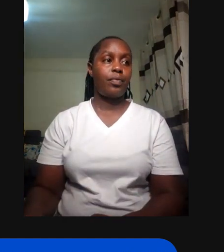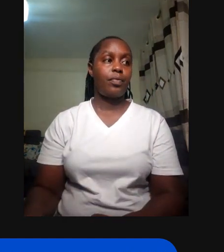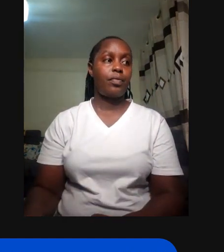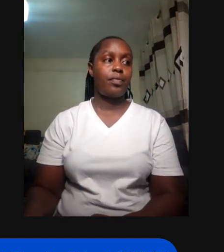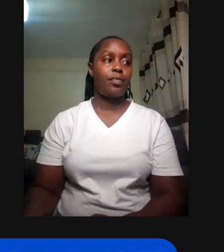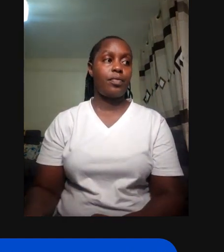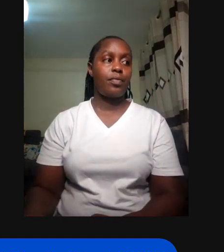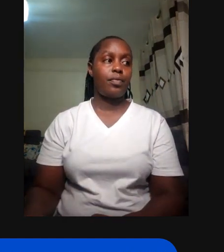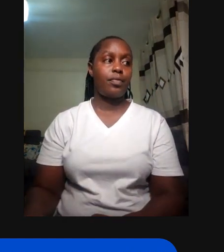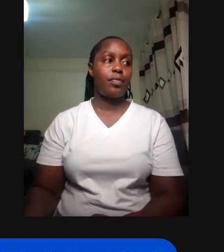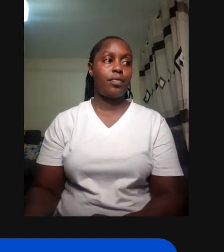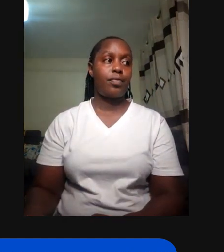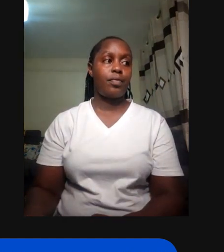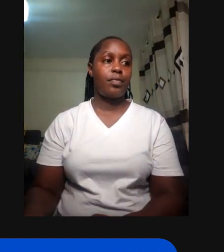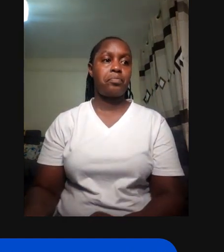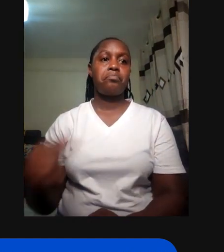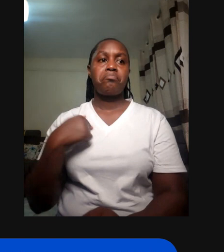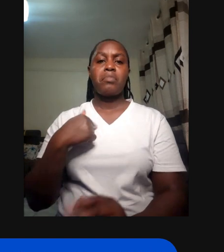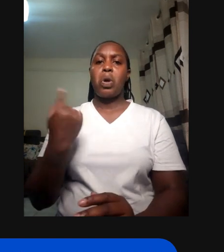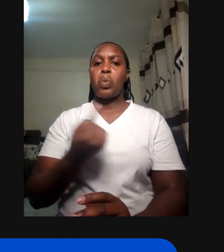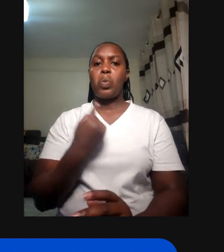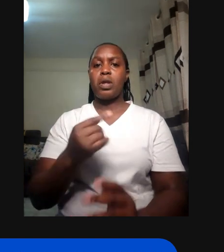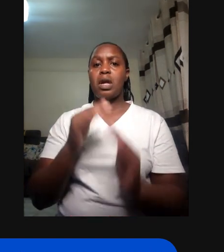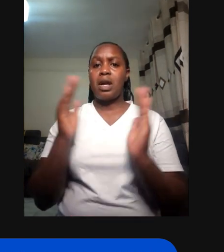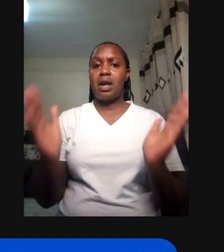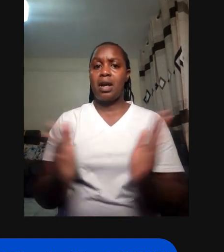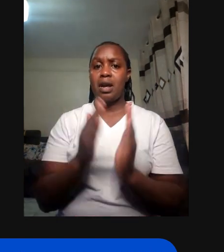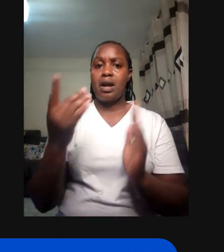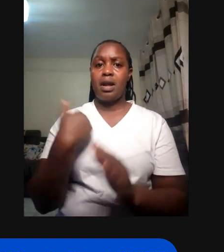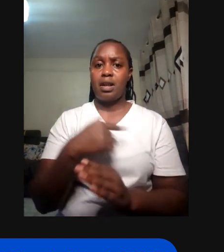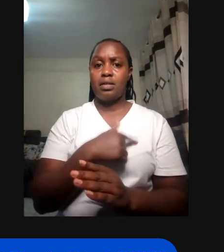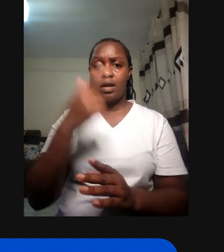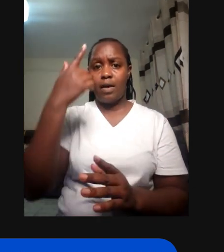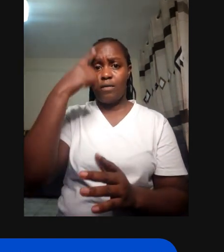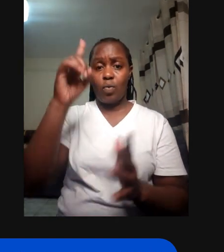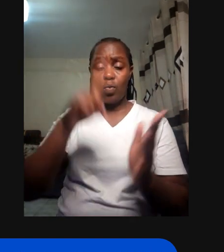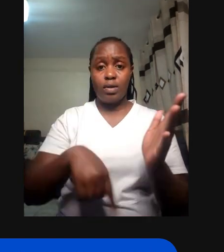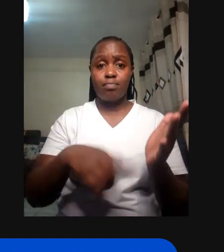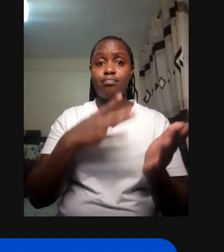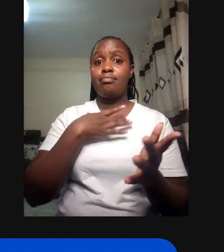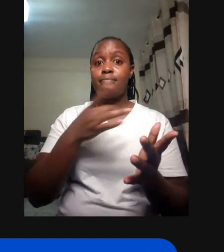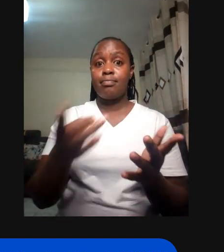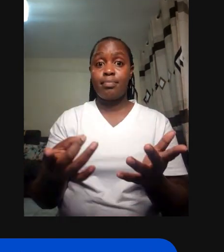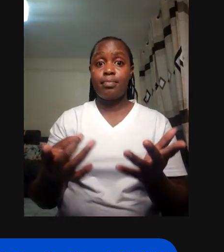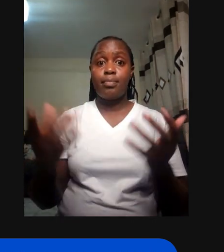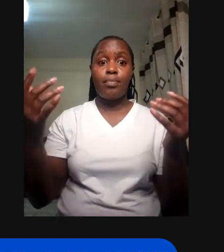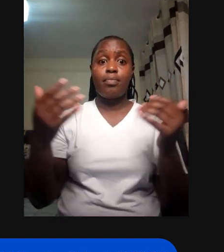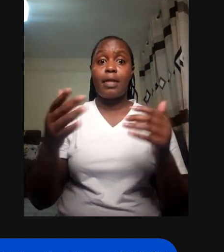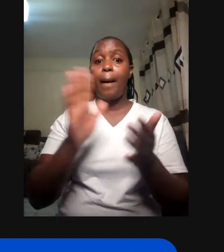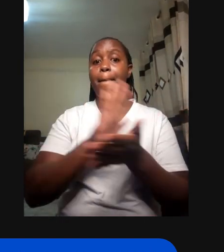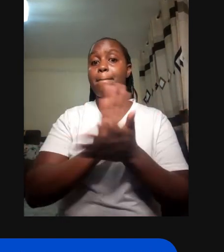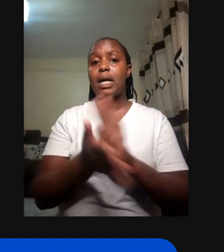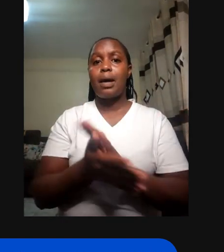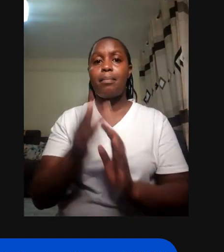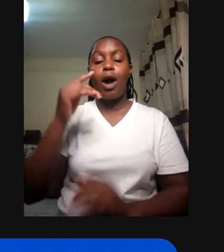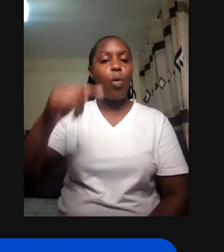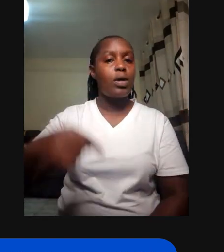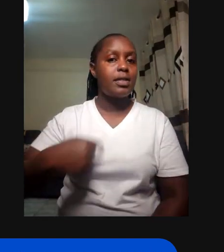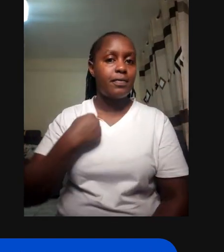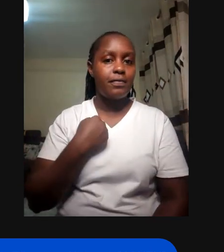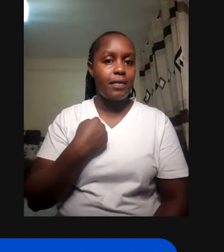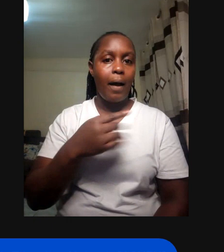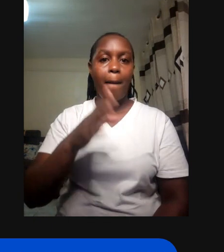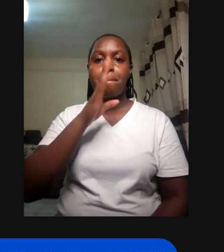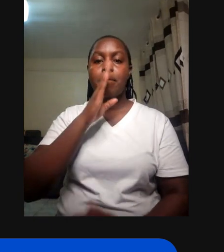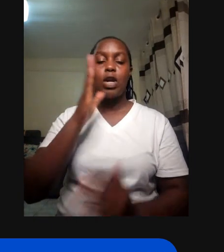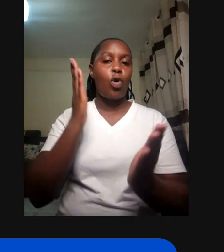encourage us and just like be ourselves, be authentic in the stories